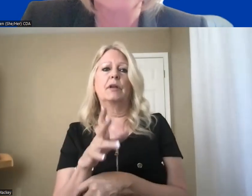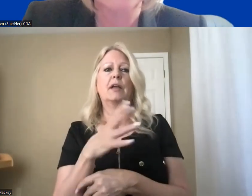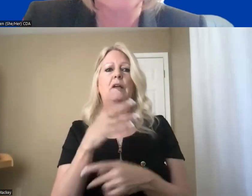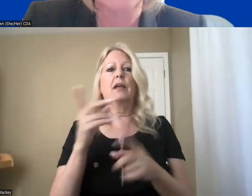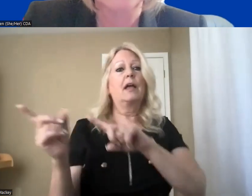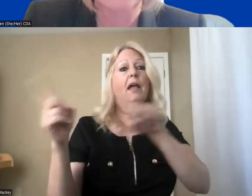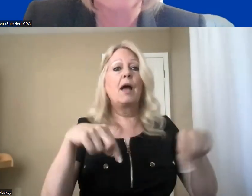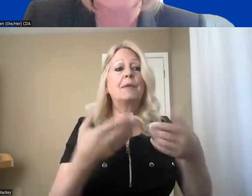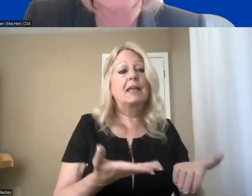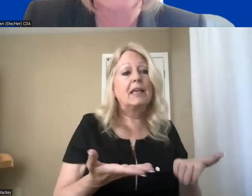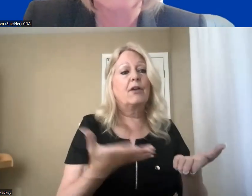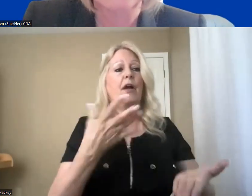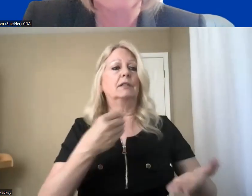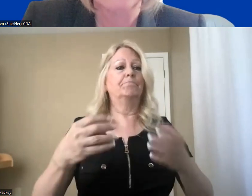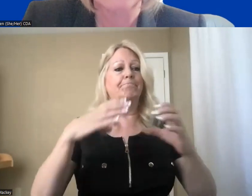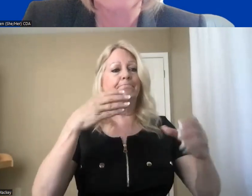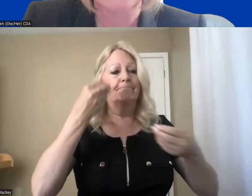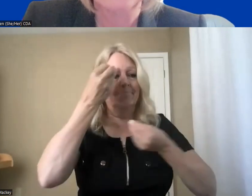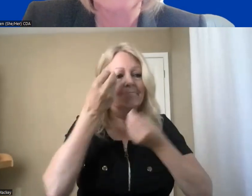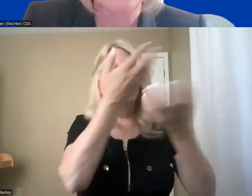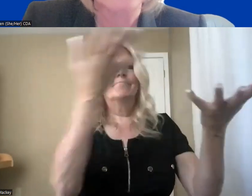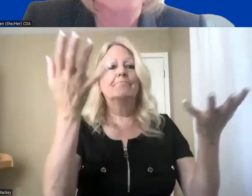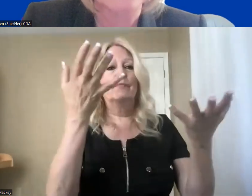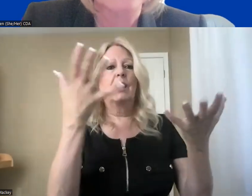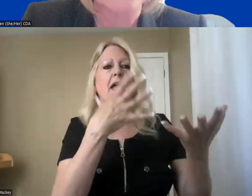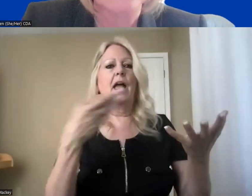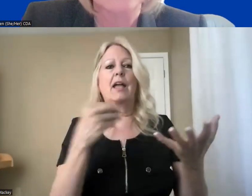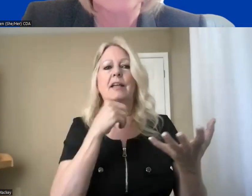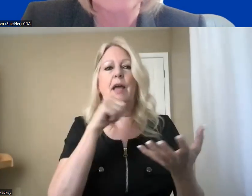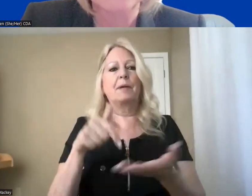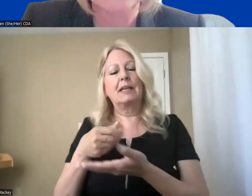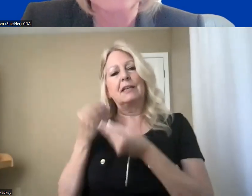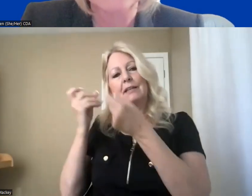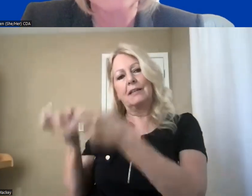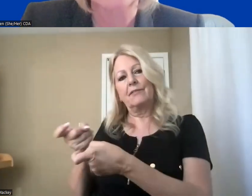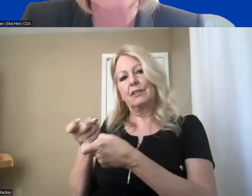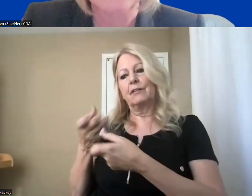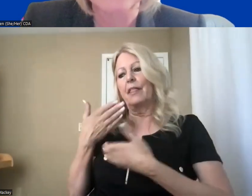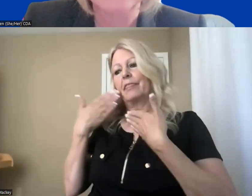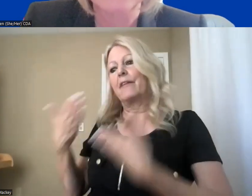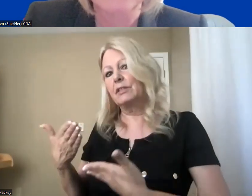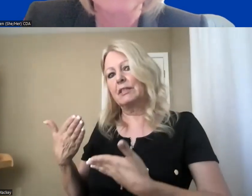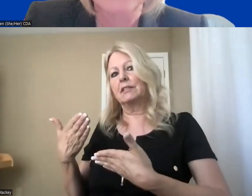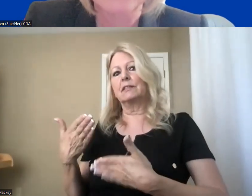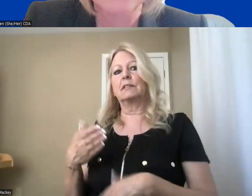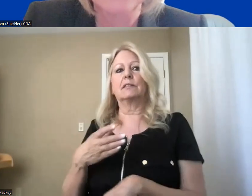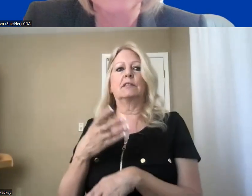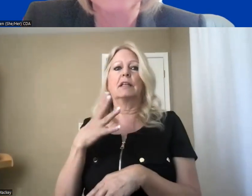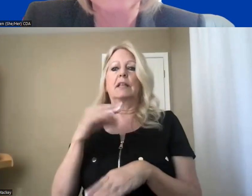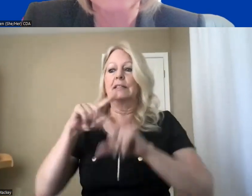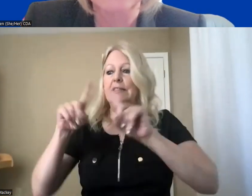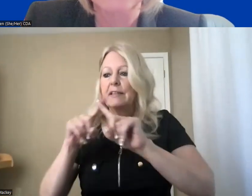you know, compensated, not being, you know, just offered gratitude in so many different ways for